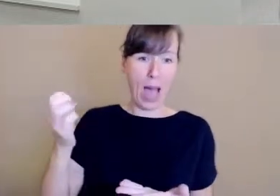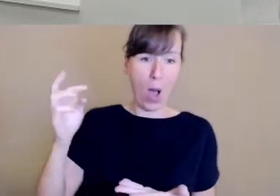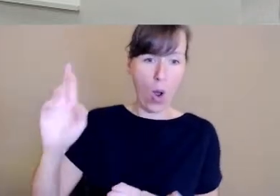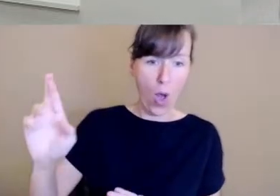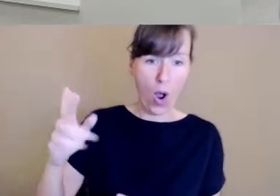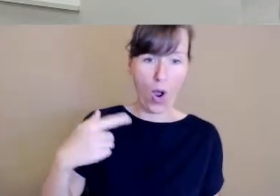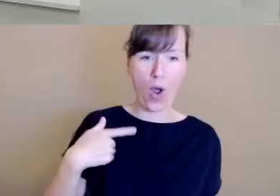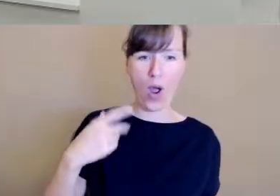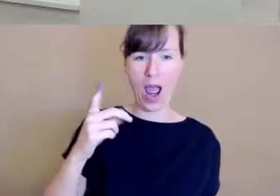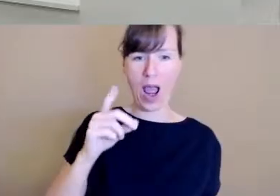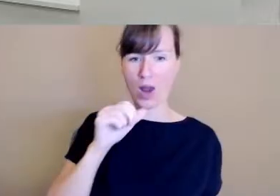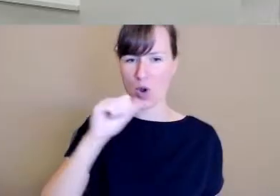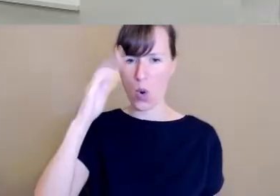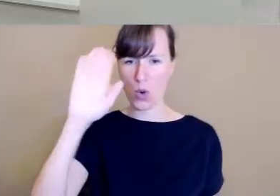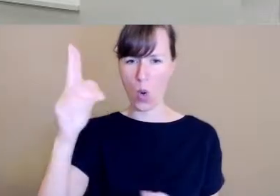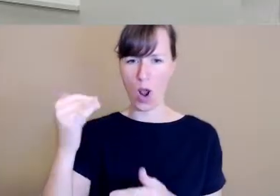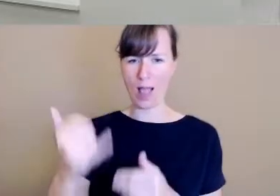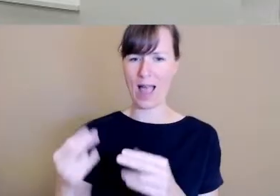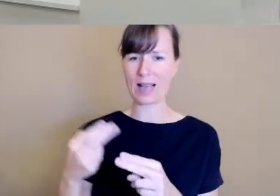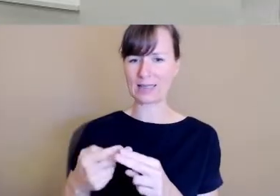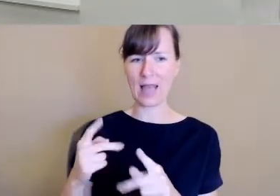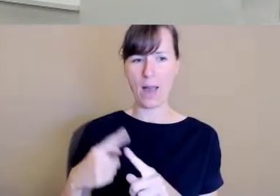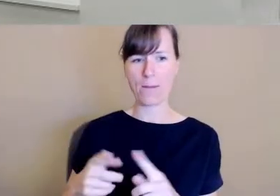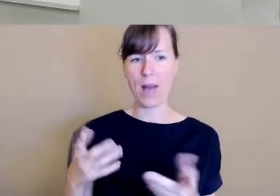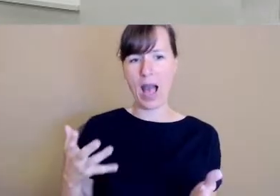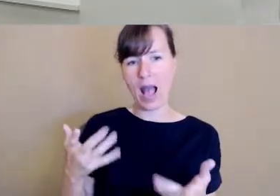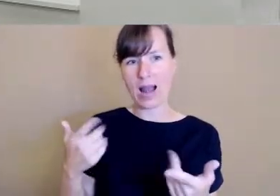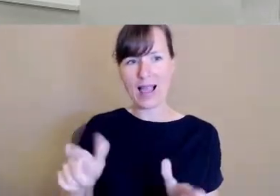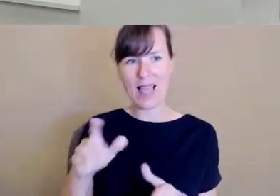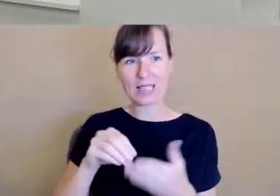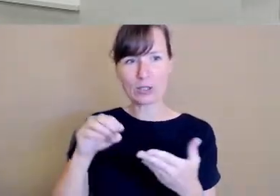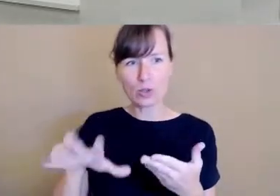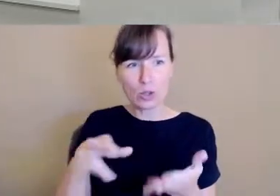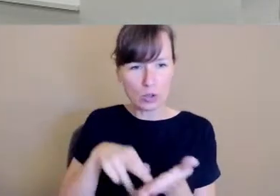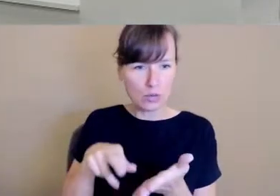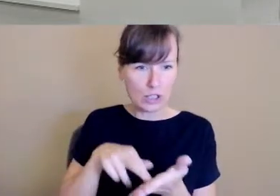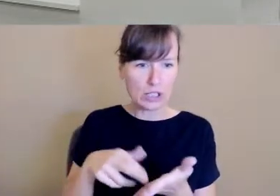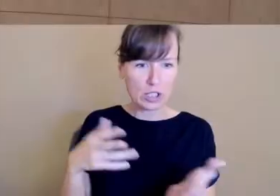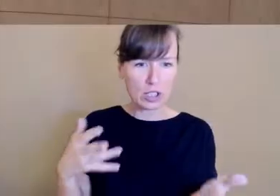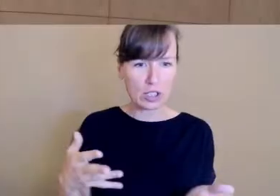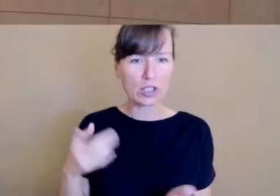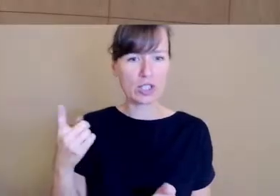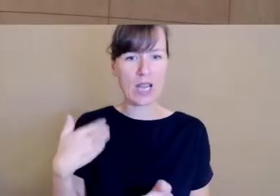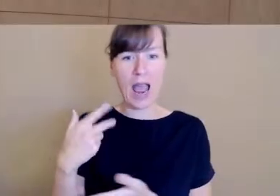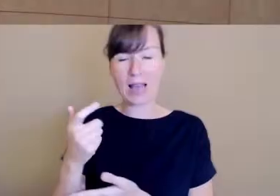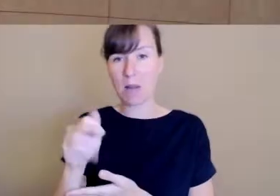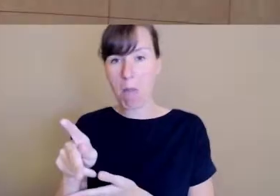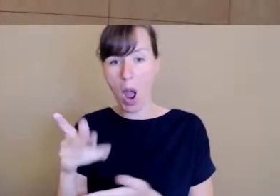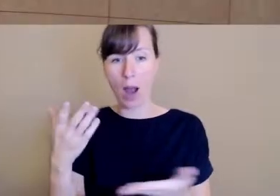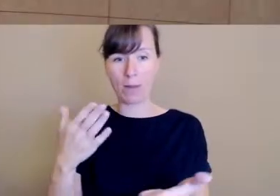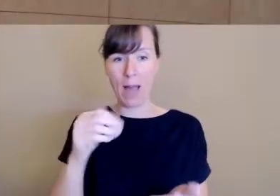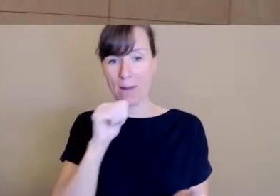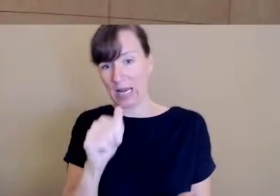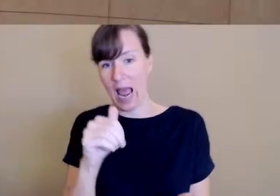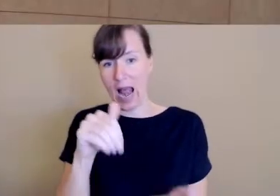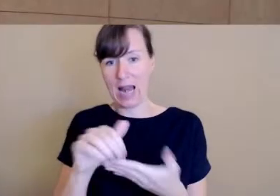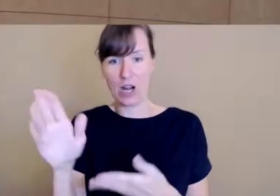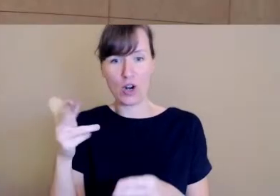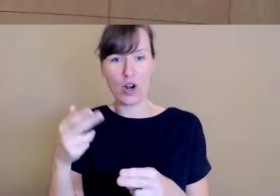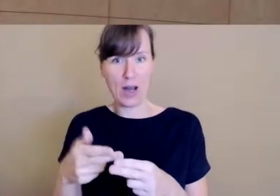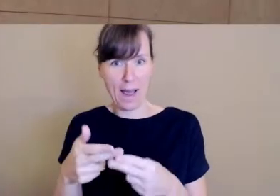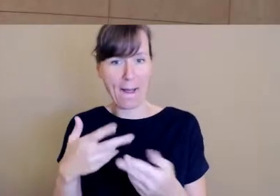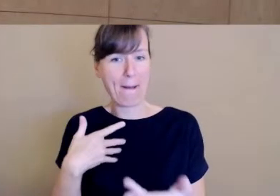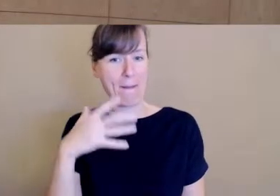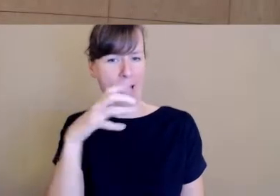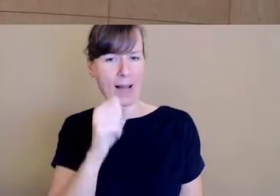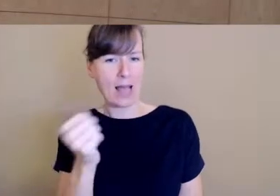So in her name, I guess I'll leave it at that. Thank you for your time. All right, thank you.